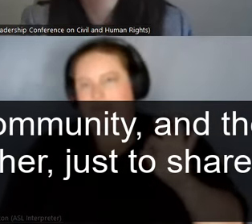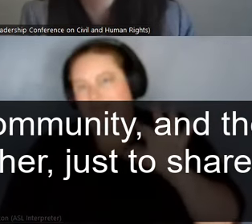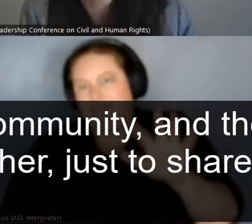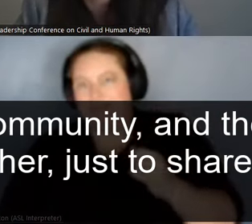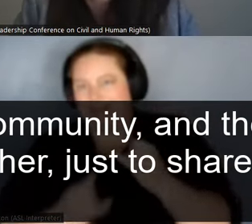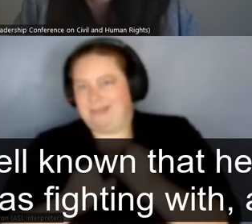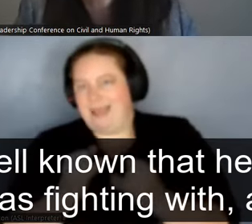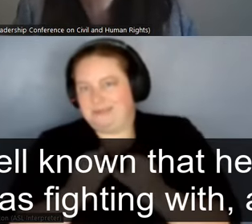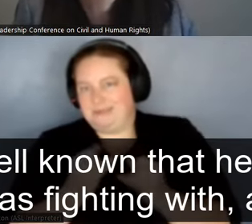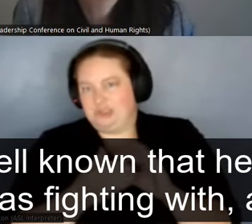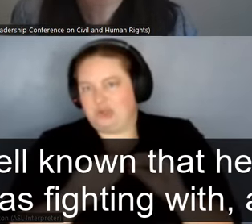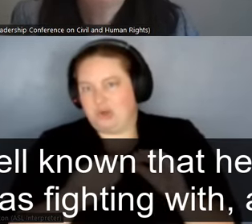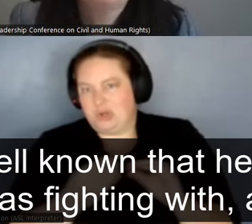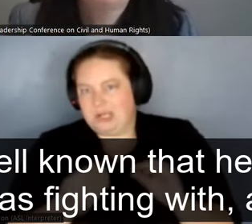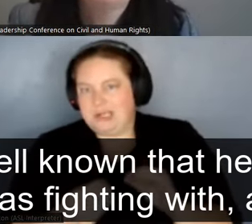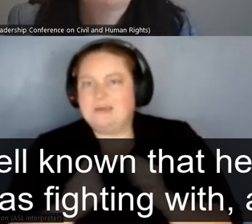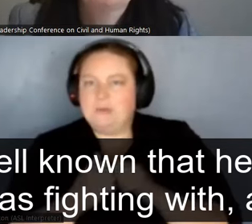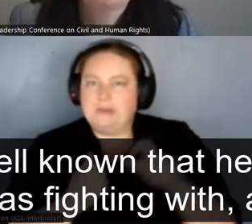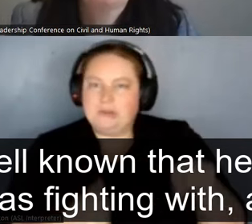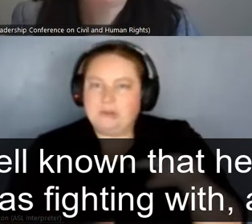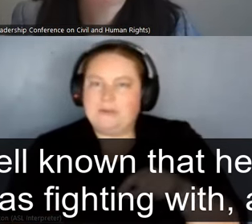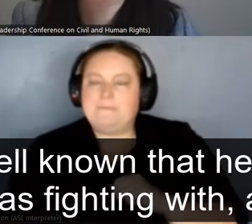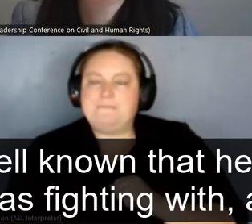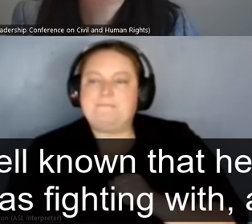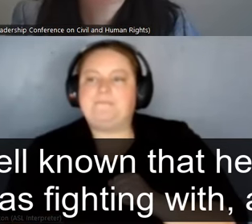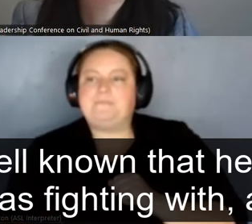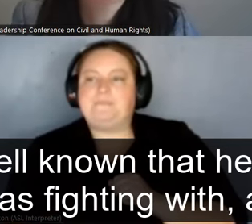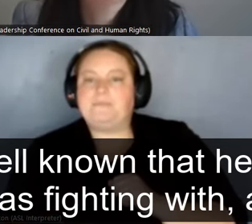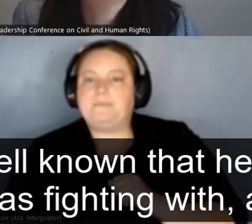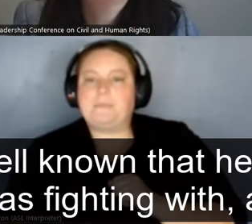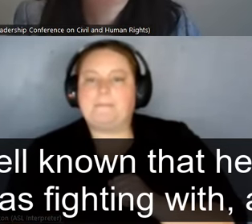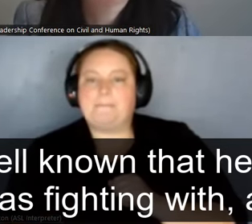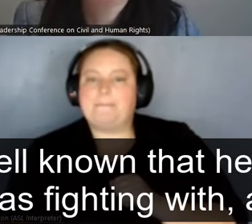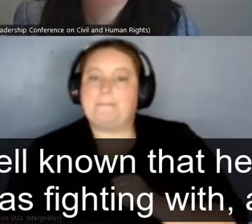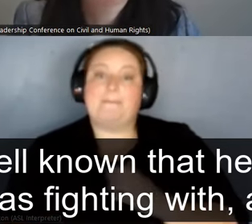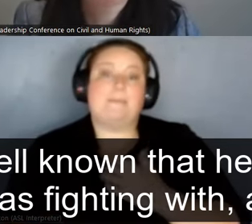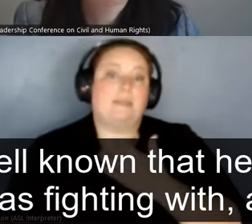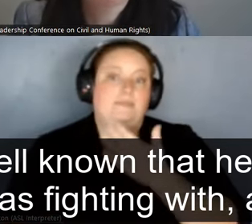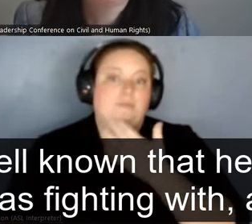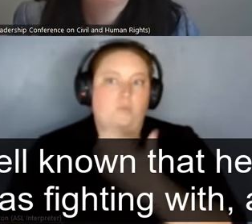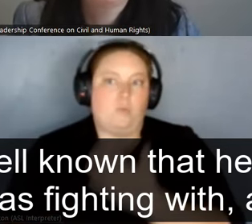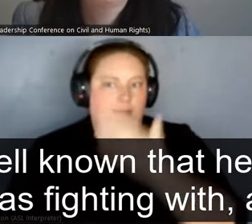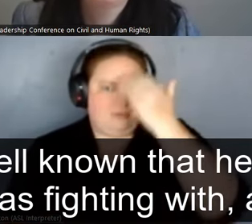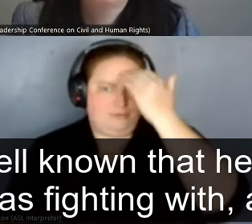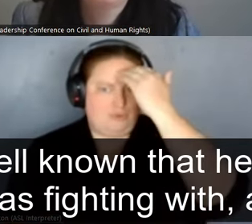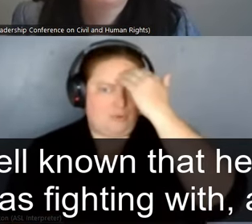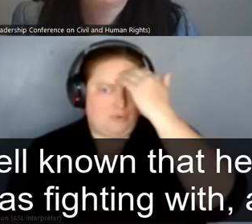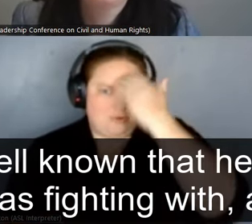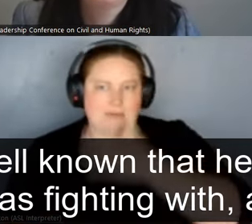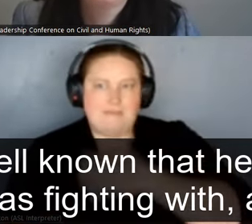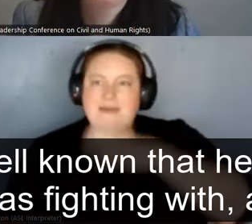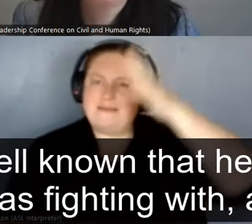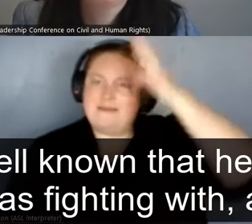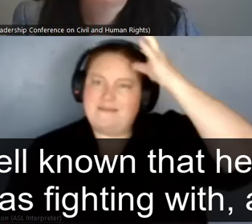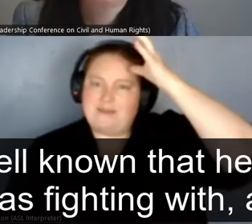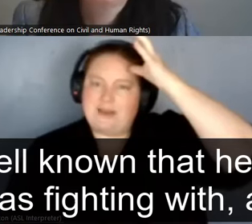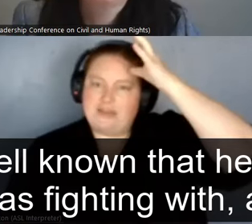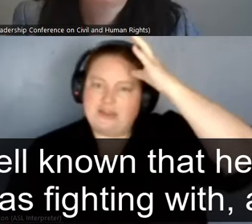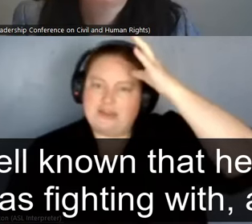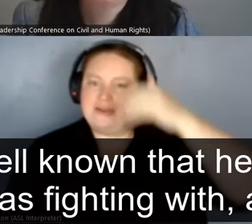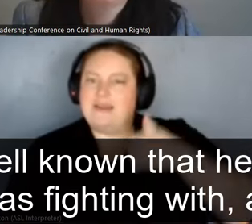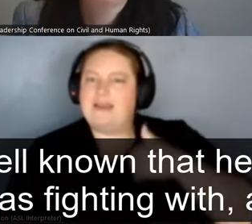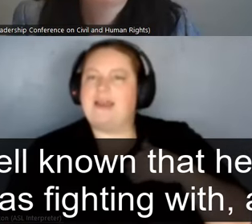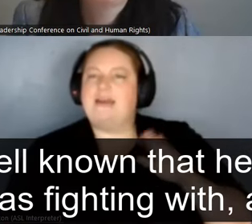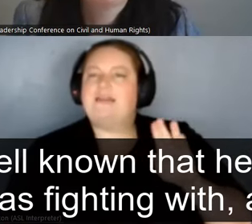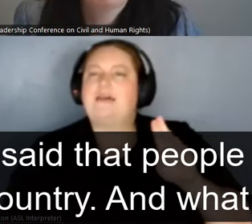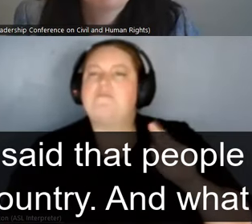story with you, you know, it's well known that he had a butter knife that he was fighting with